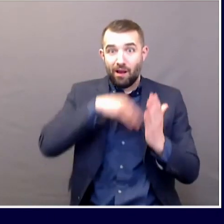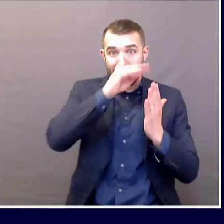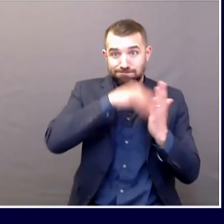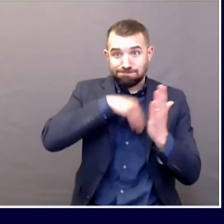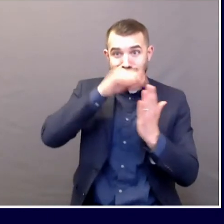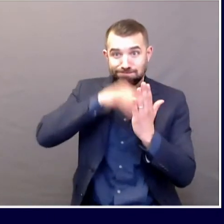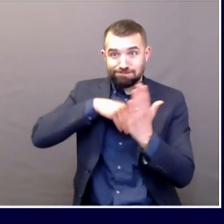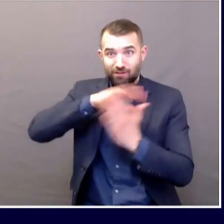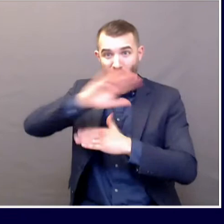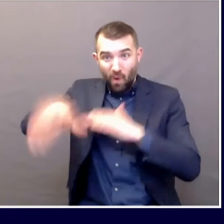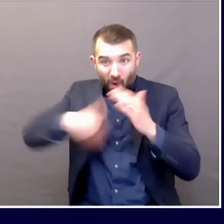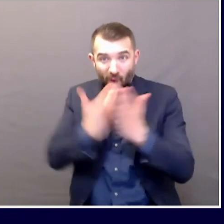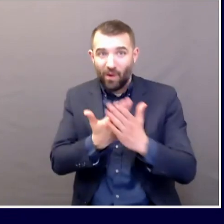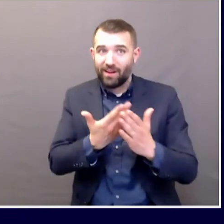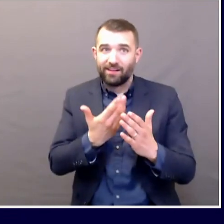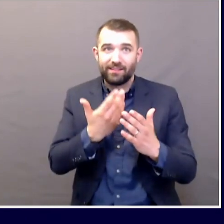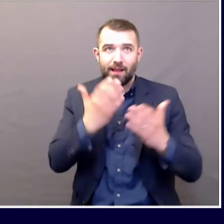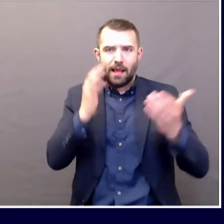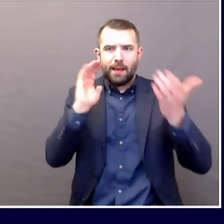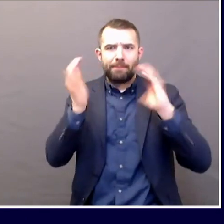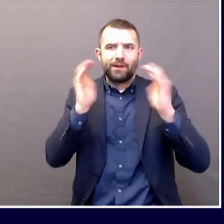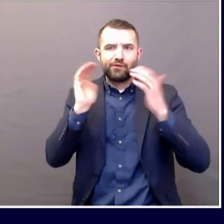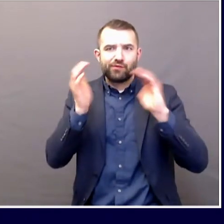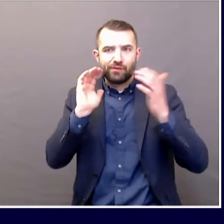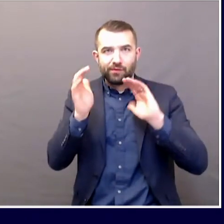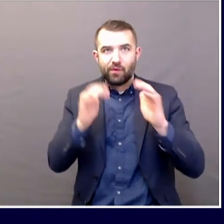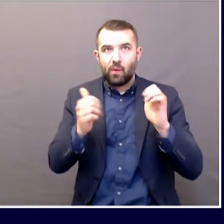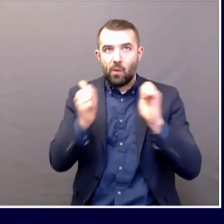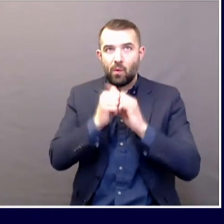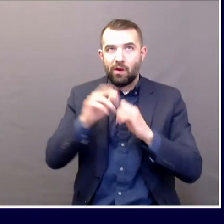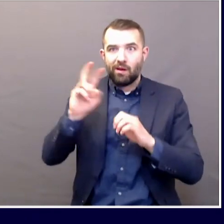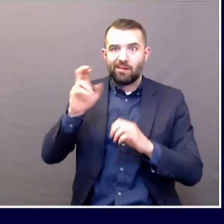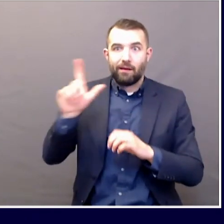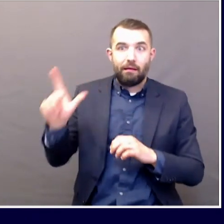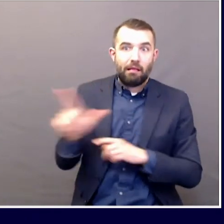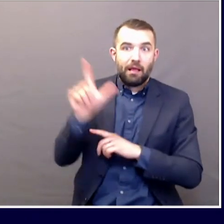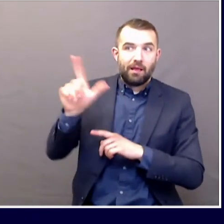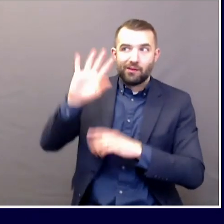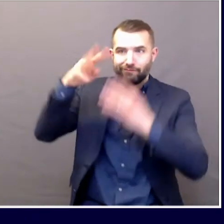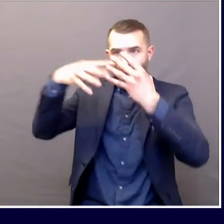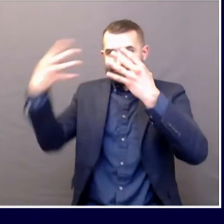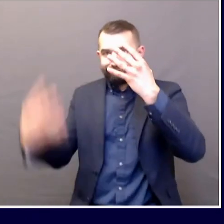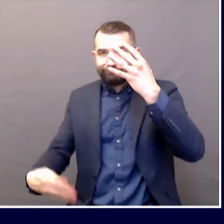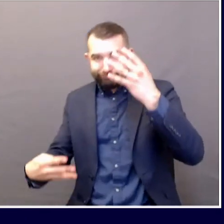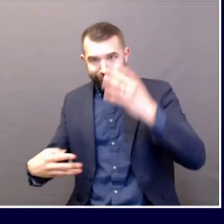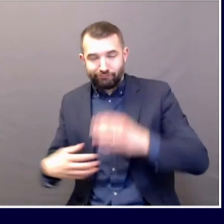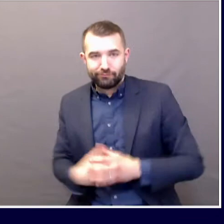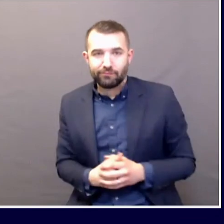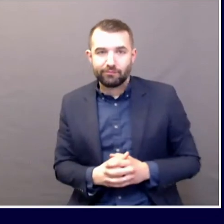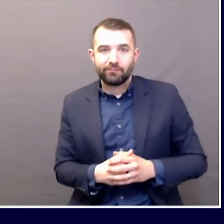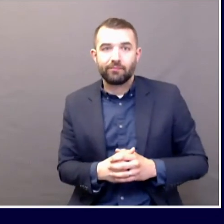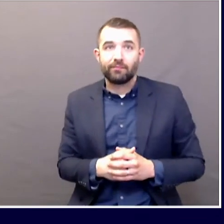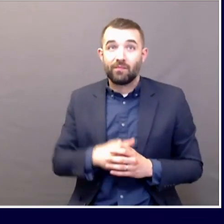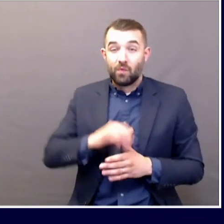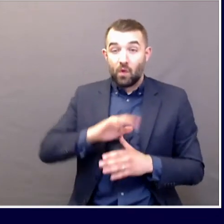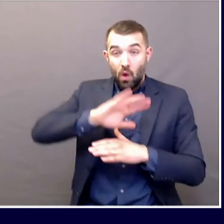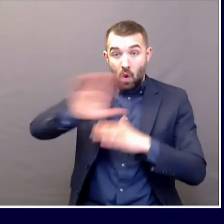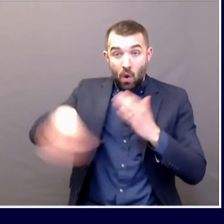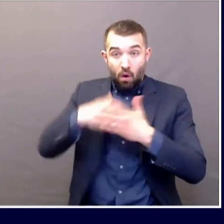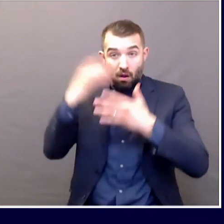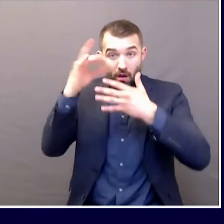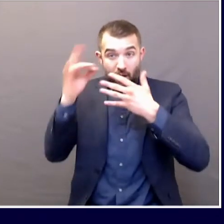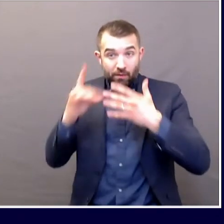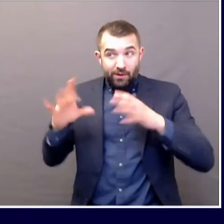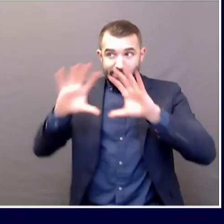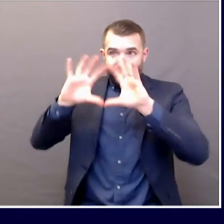they compare that against a library of every other known sequence from viral samples from around the world. It's